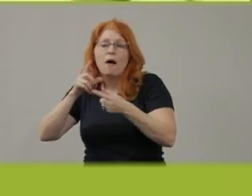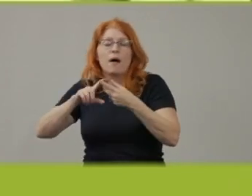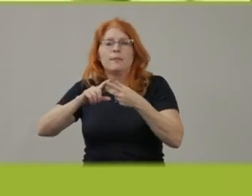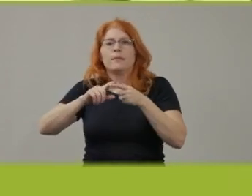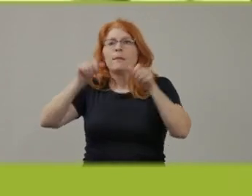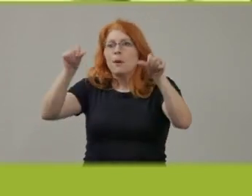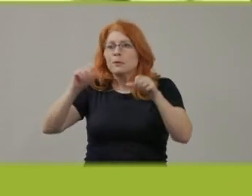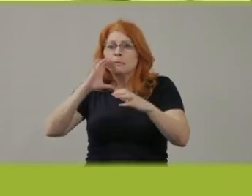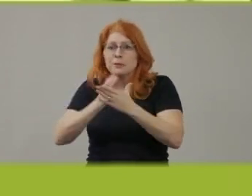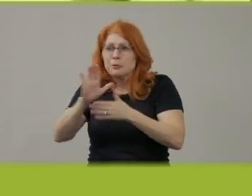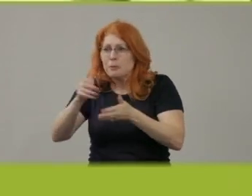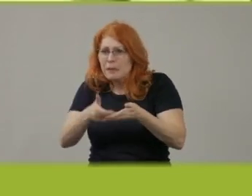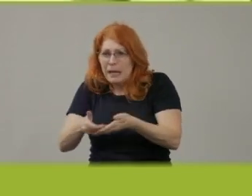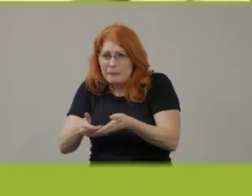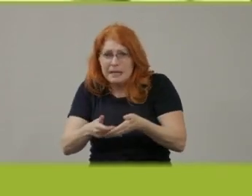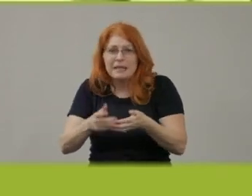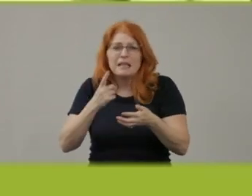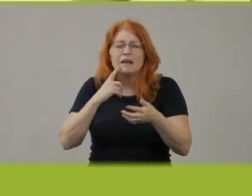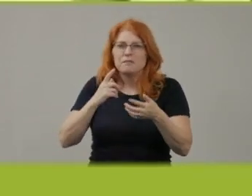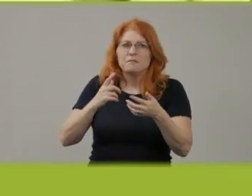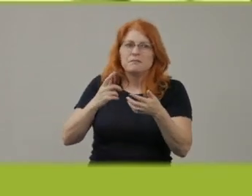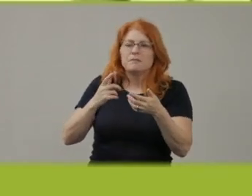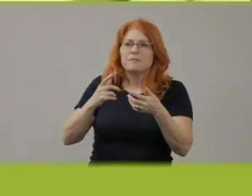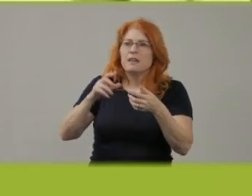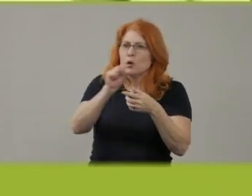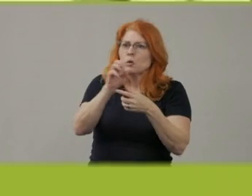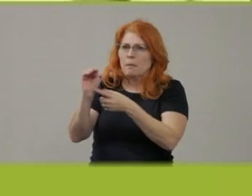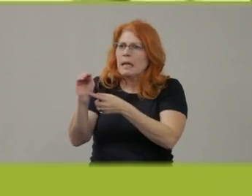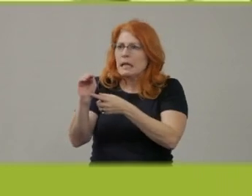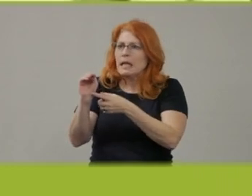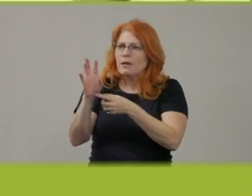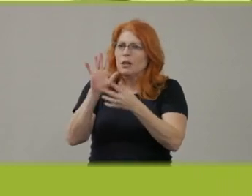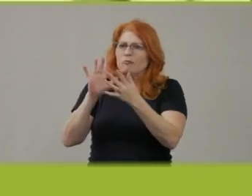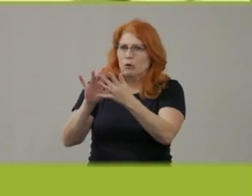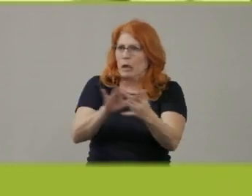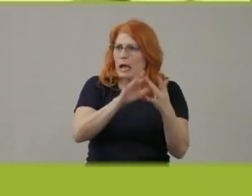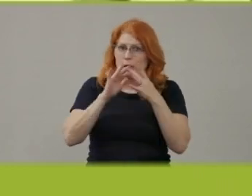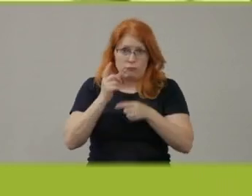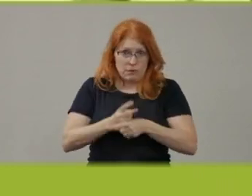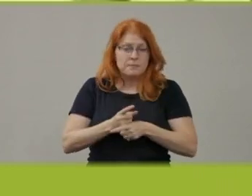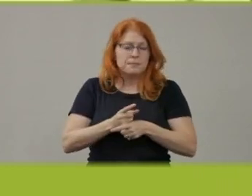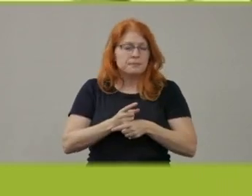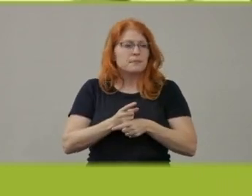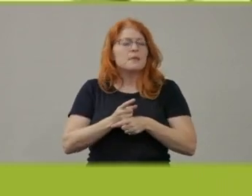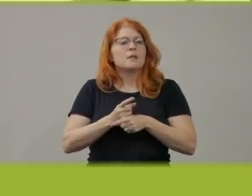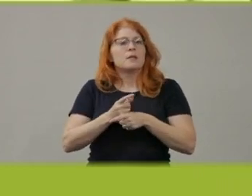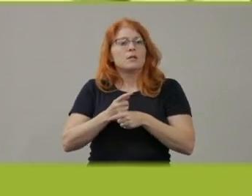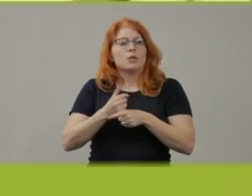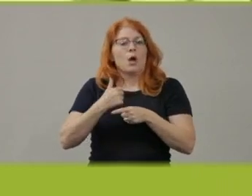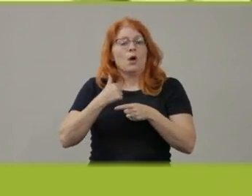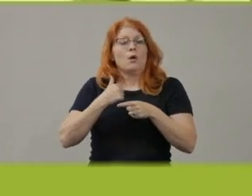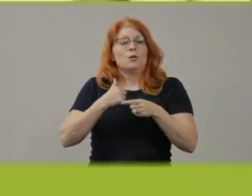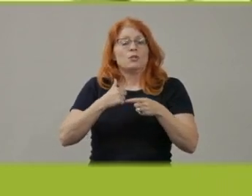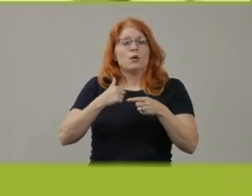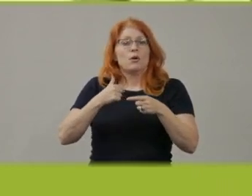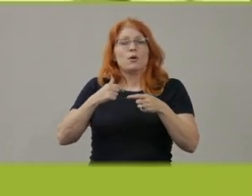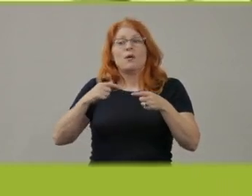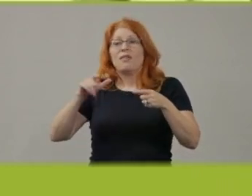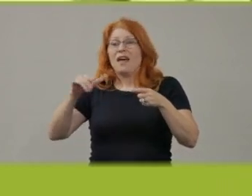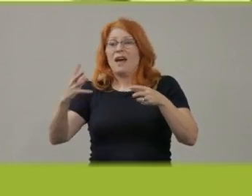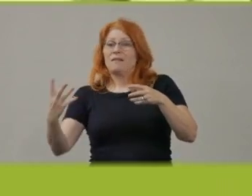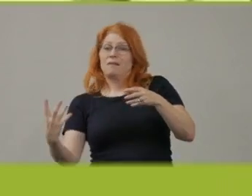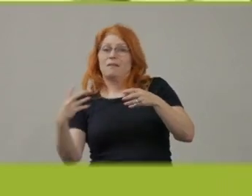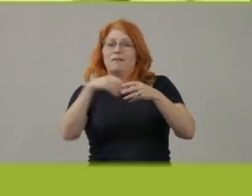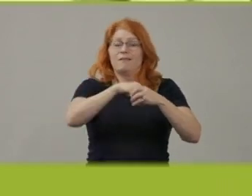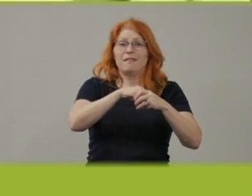babies, there's some sort of form of social media that you're connected to. And so we've had to integrate that into emergency